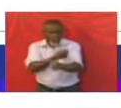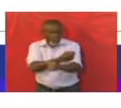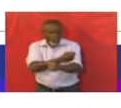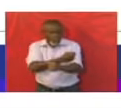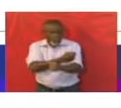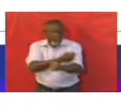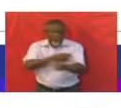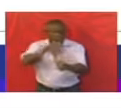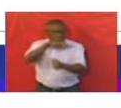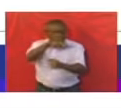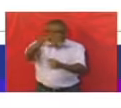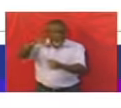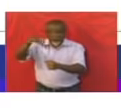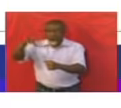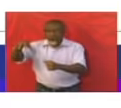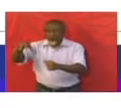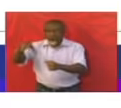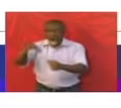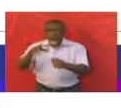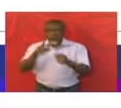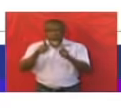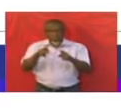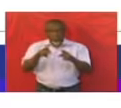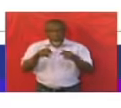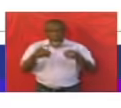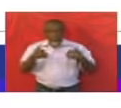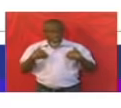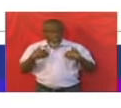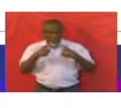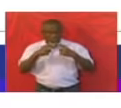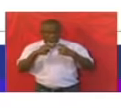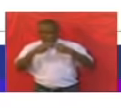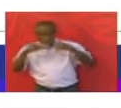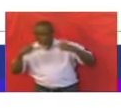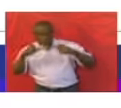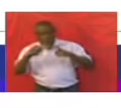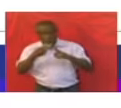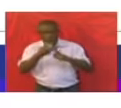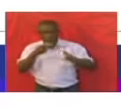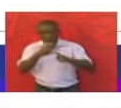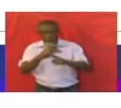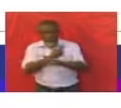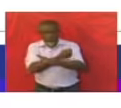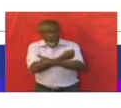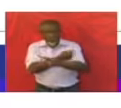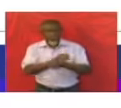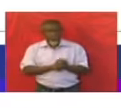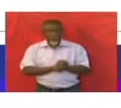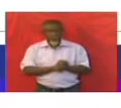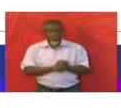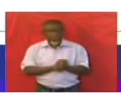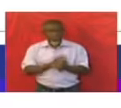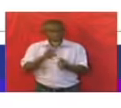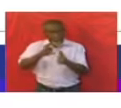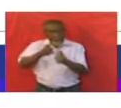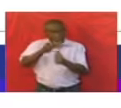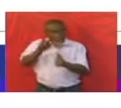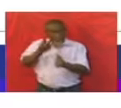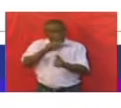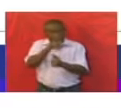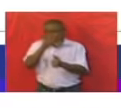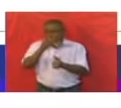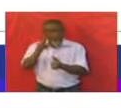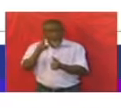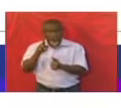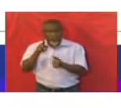have allergic reactions to the vaccines? And then my second question is the Ministry of